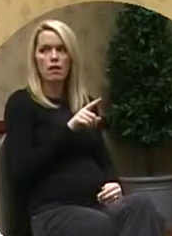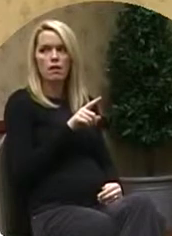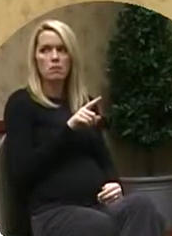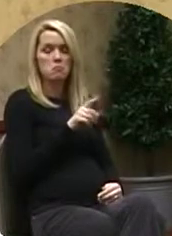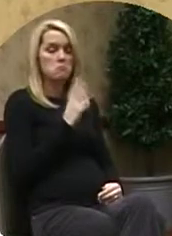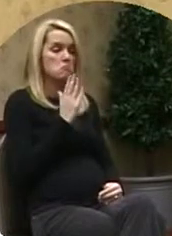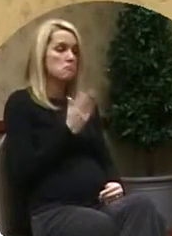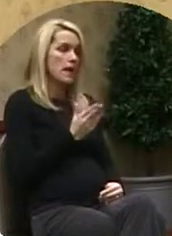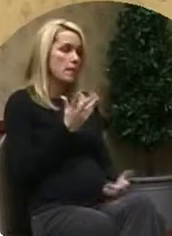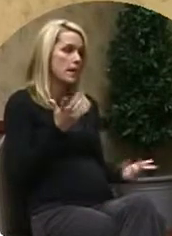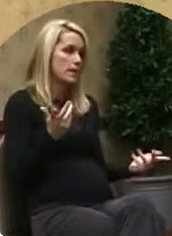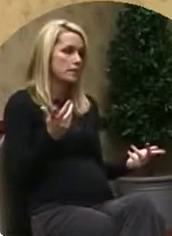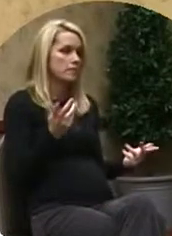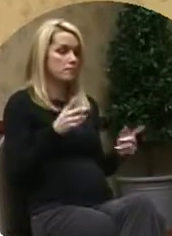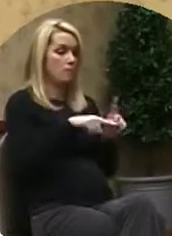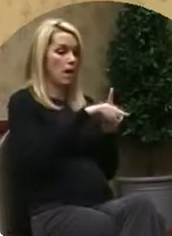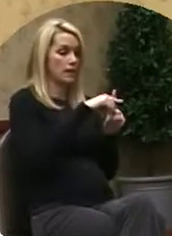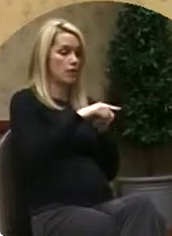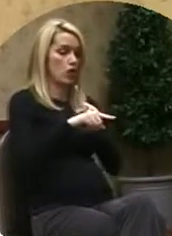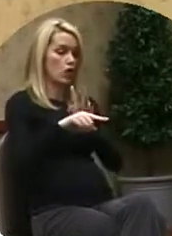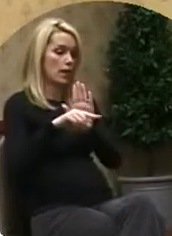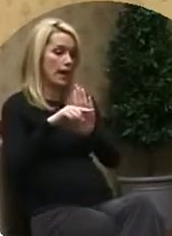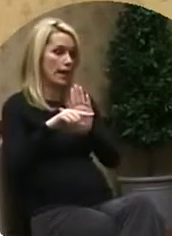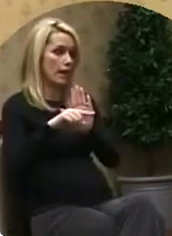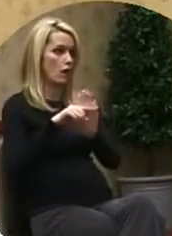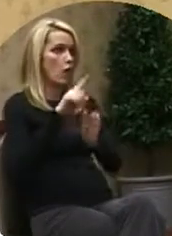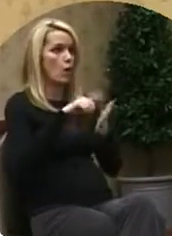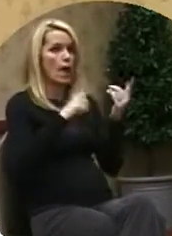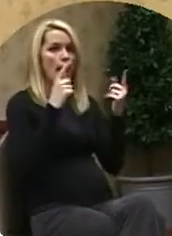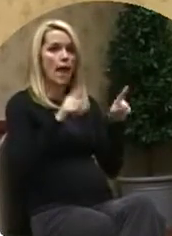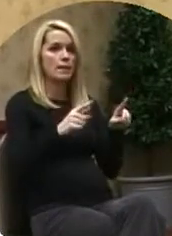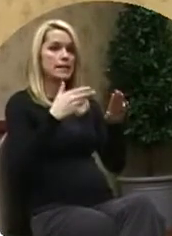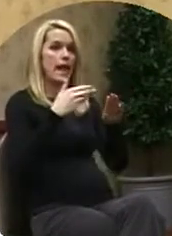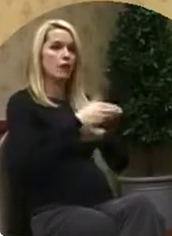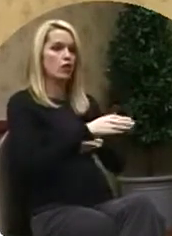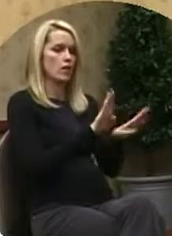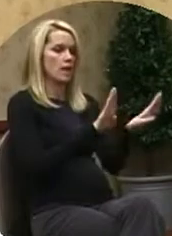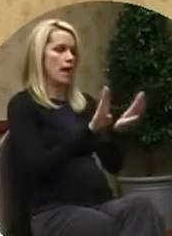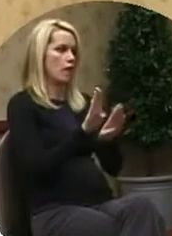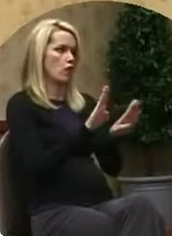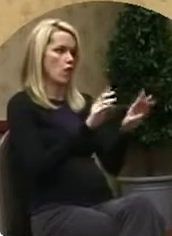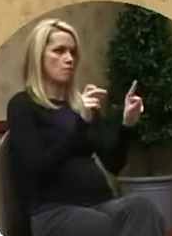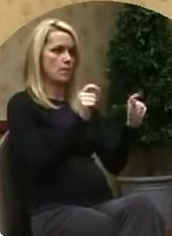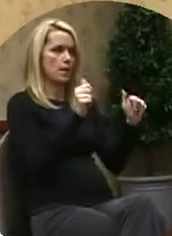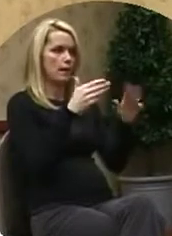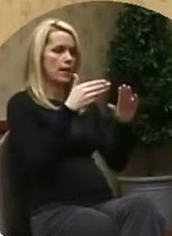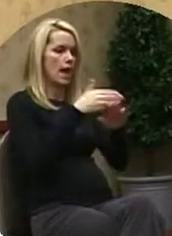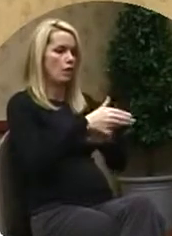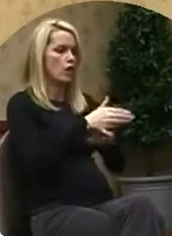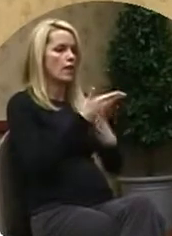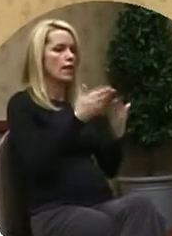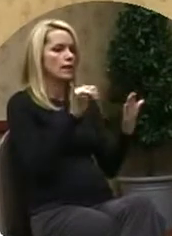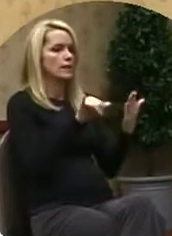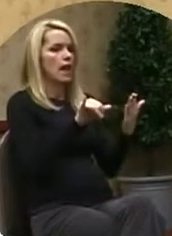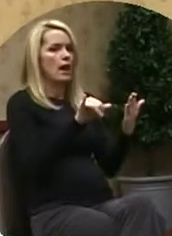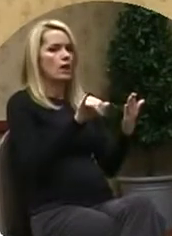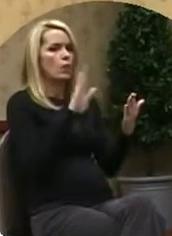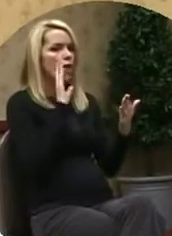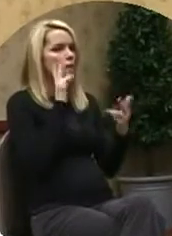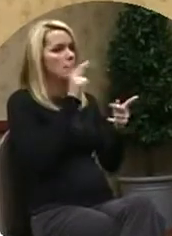be positive or negative, what are the things that occur right after? And in this case, we're looking at things that maintain the problem